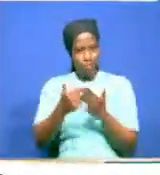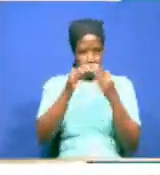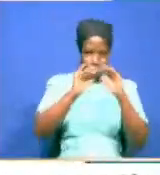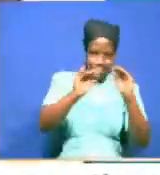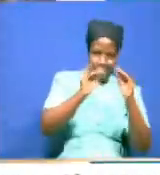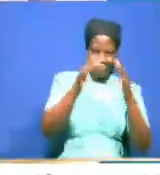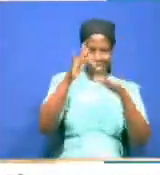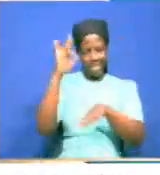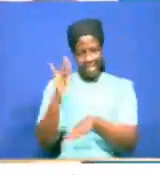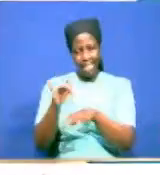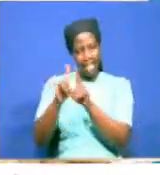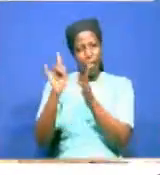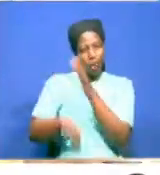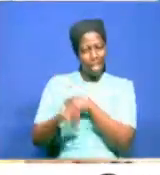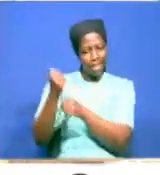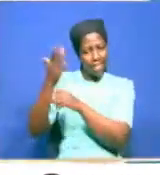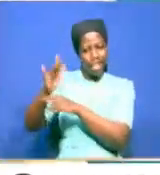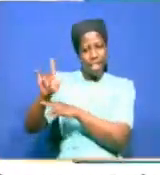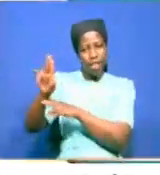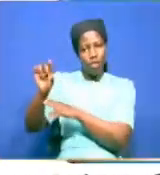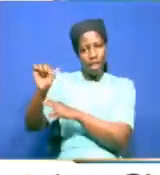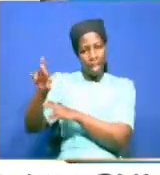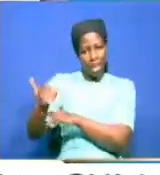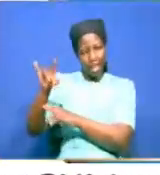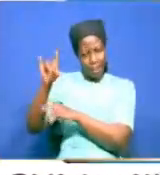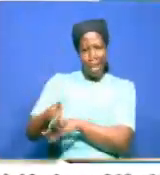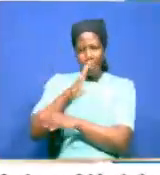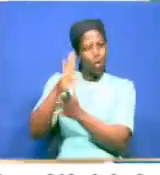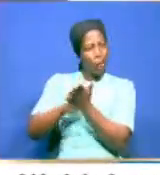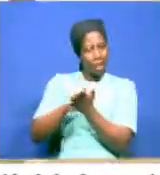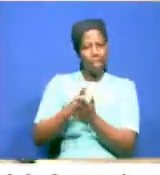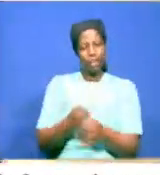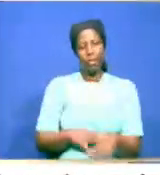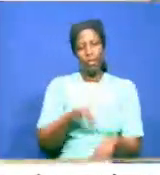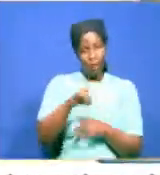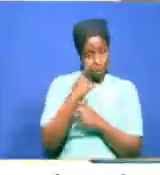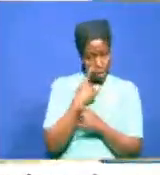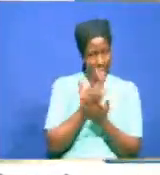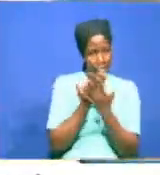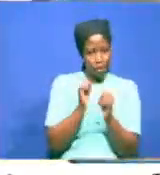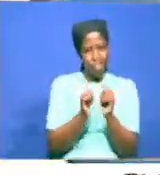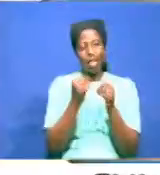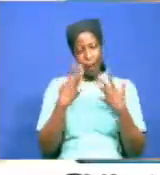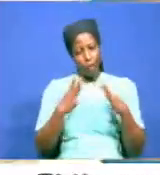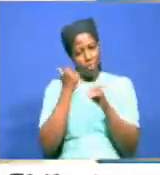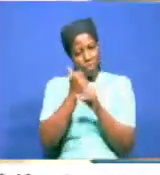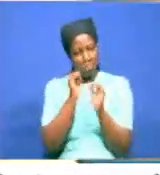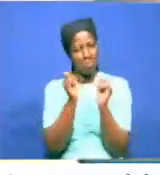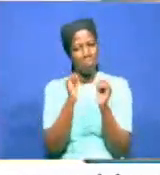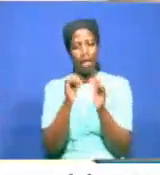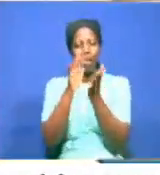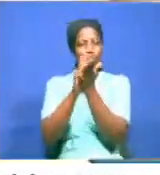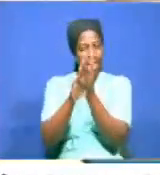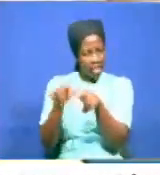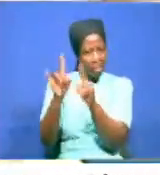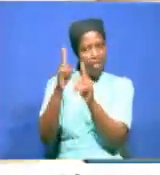Lugari mm-hmm. using my own resources should be something that is commendable. Mm-hmm. So let us look at what people are doing that is commendable and commend them for their activities so that